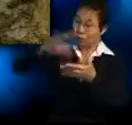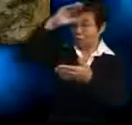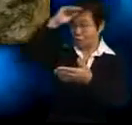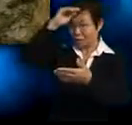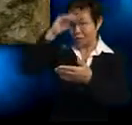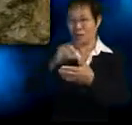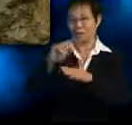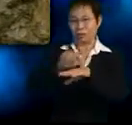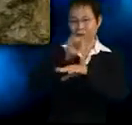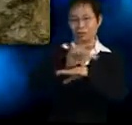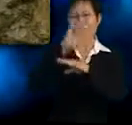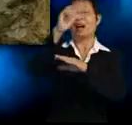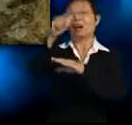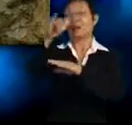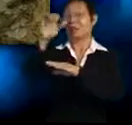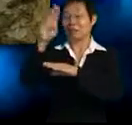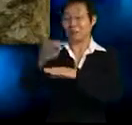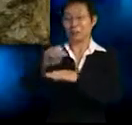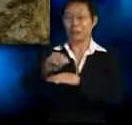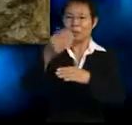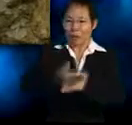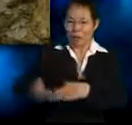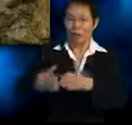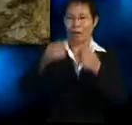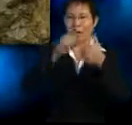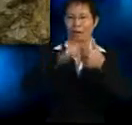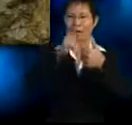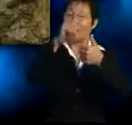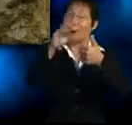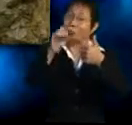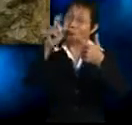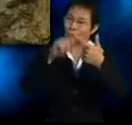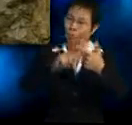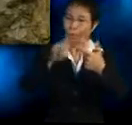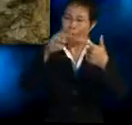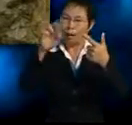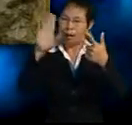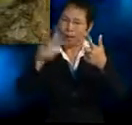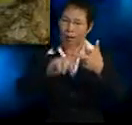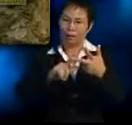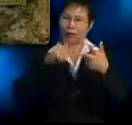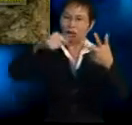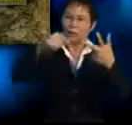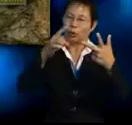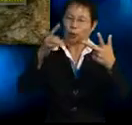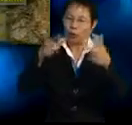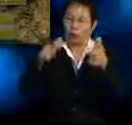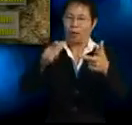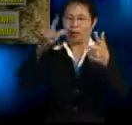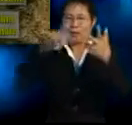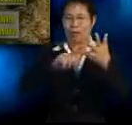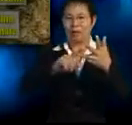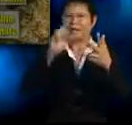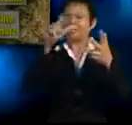uses of calcium compounds such as limestone, marble, quicklime, slake lime, and